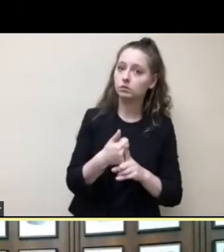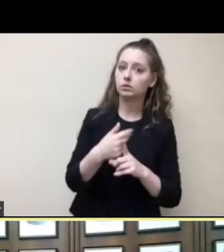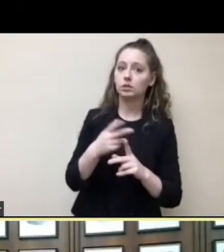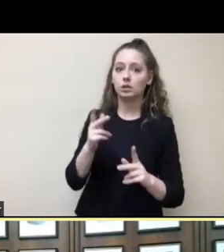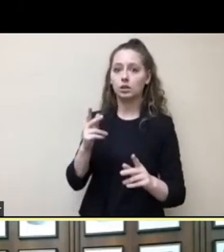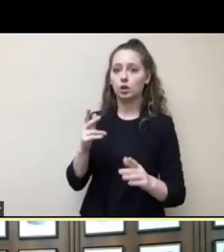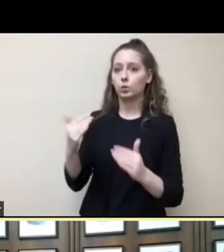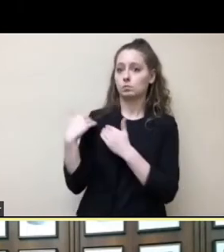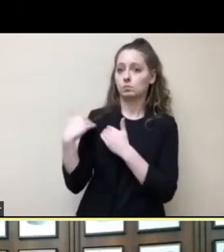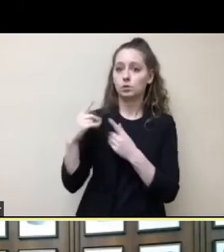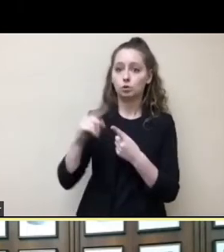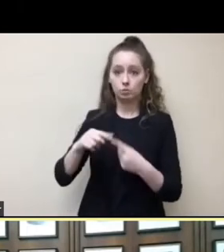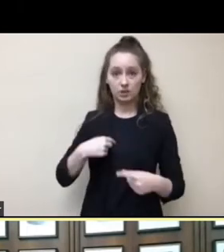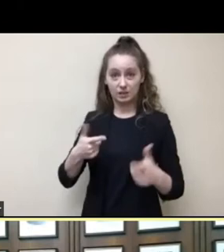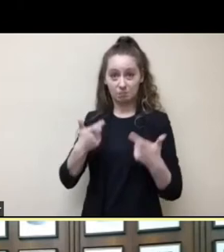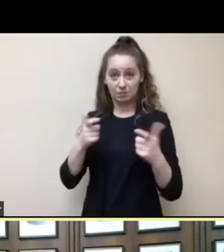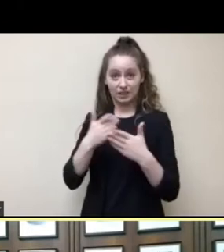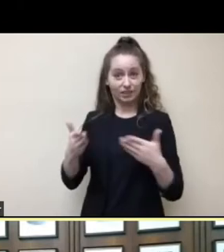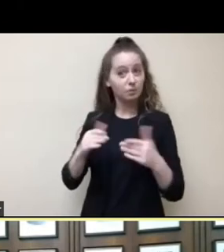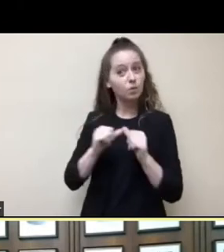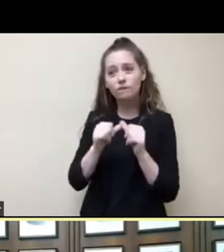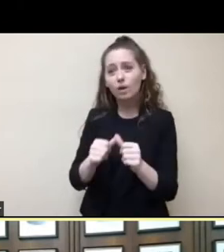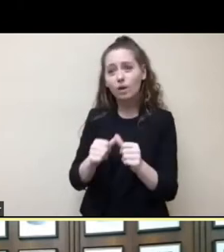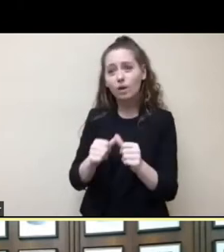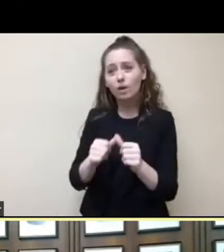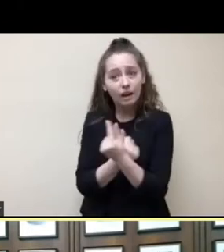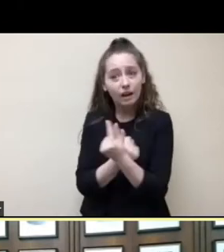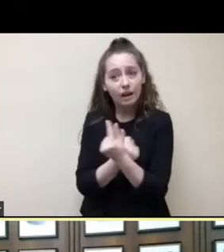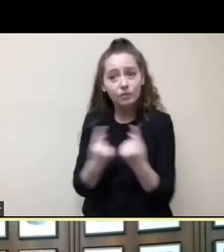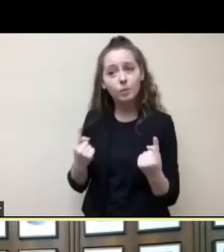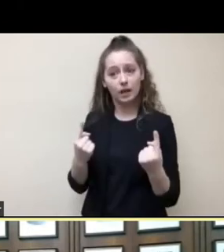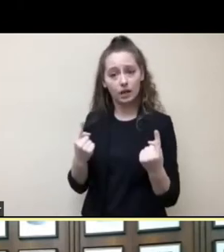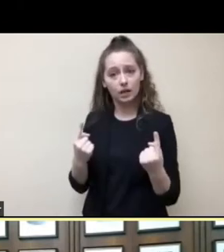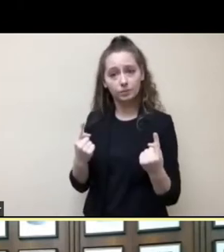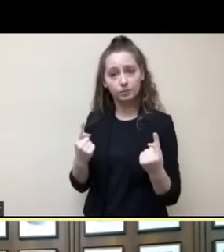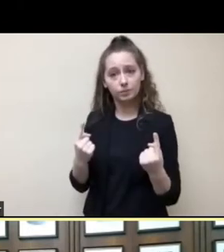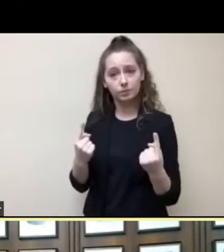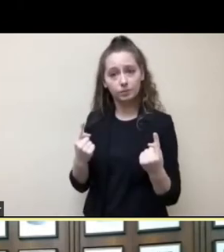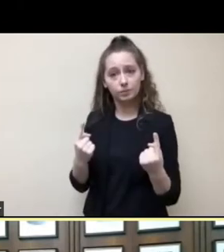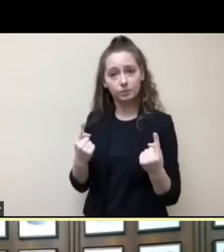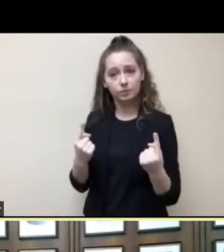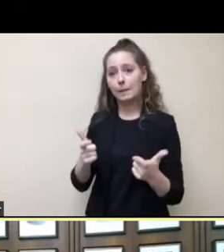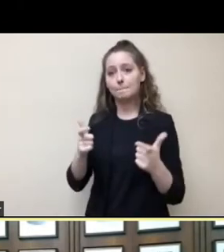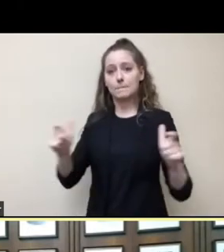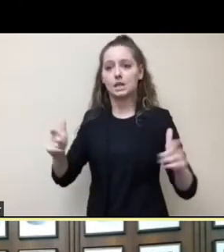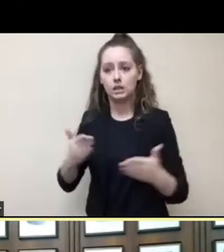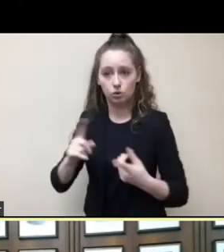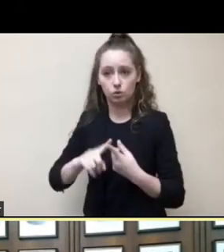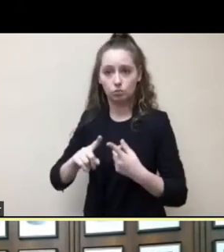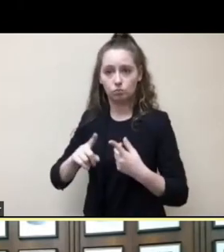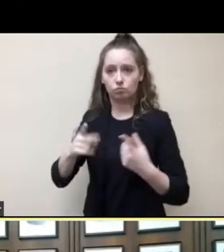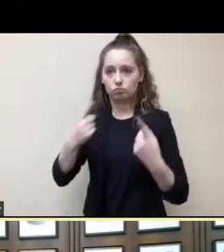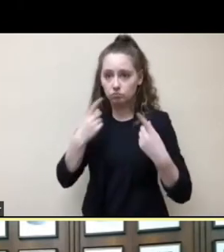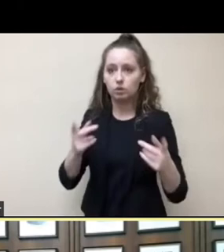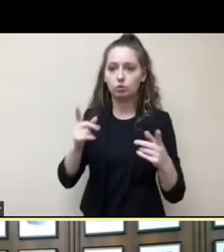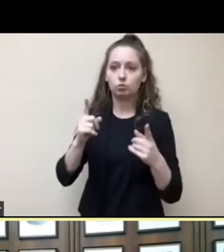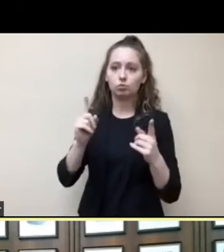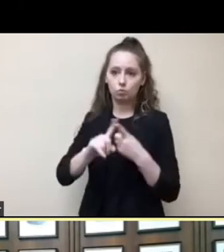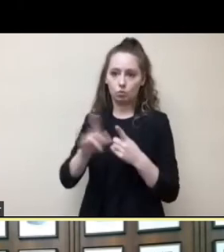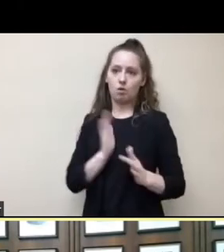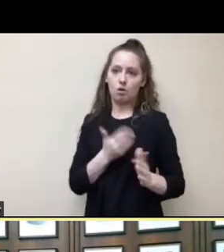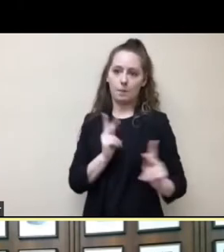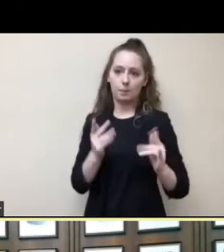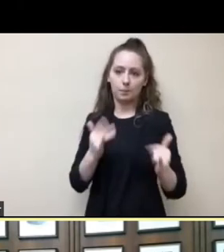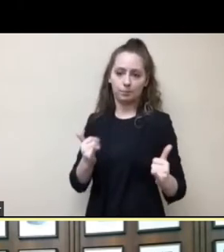thing going forward for everybody. And that's our biggest sell to our people right now. Our guys are doing a great job, and we